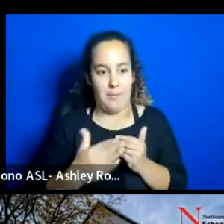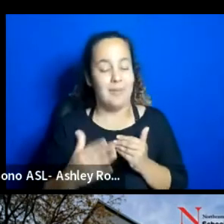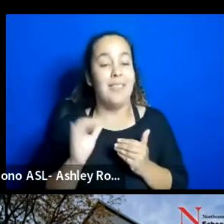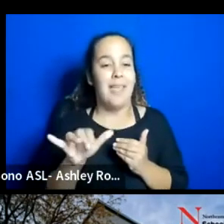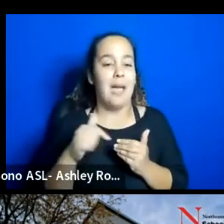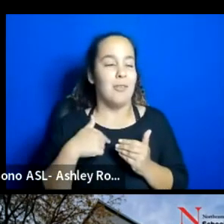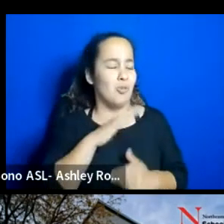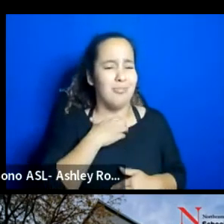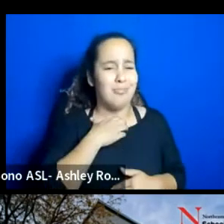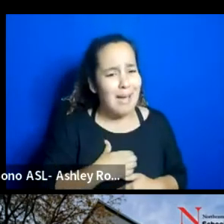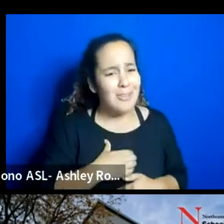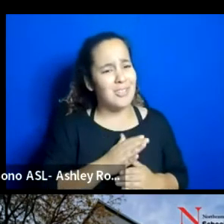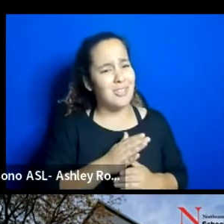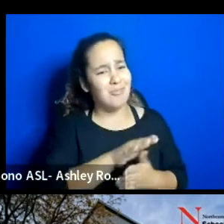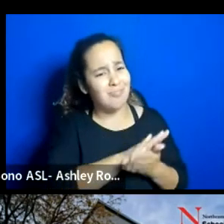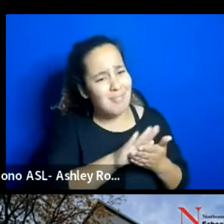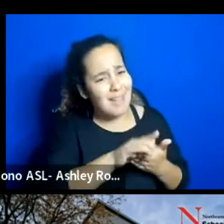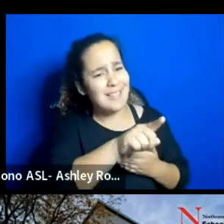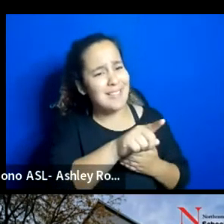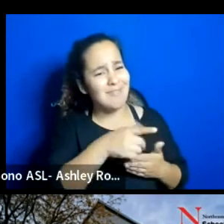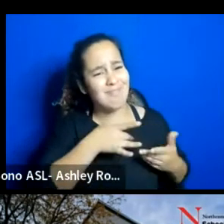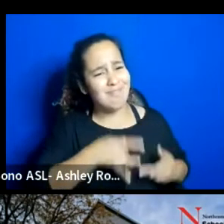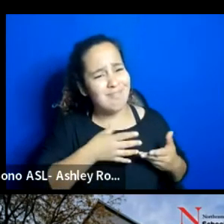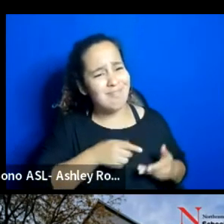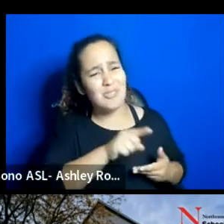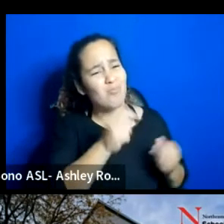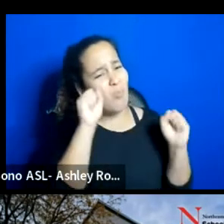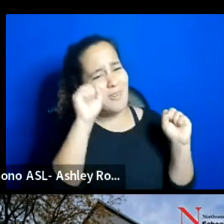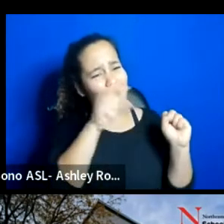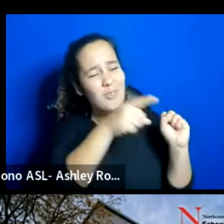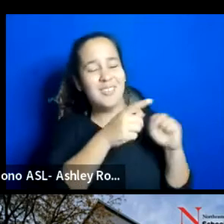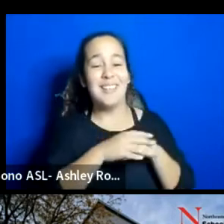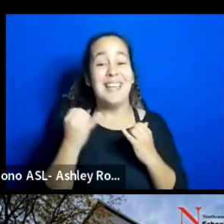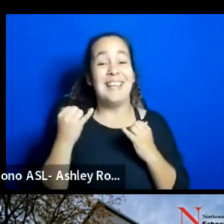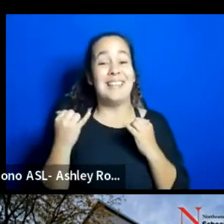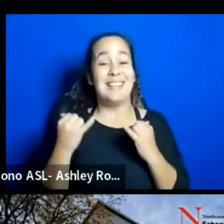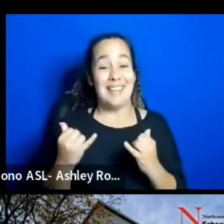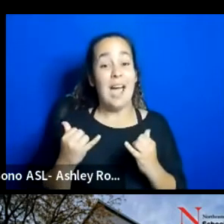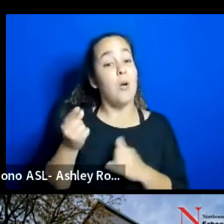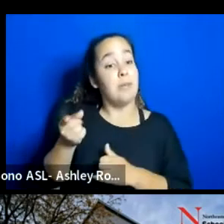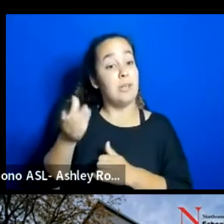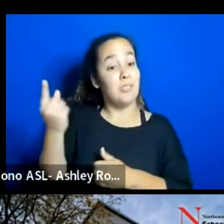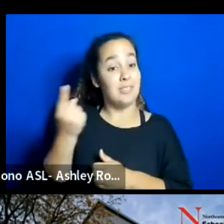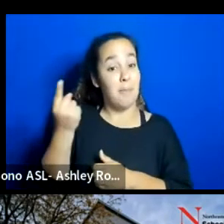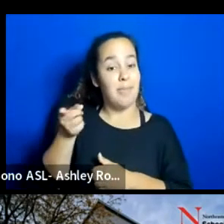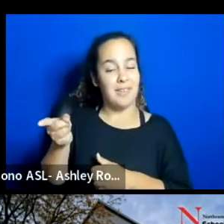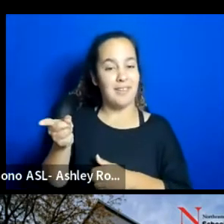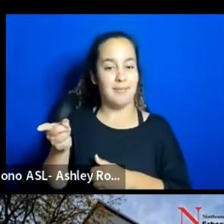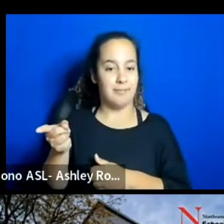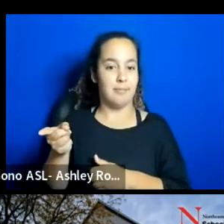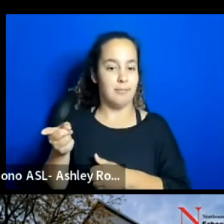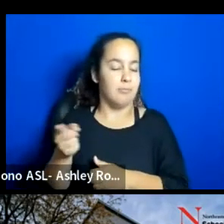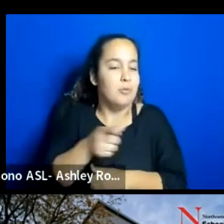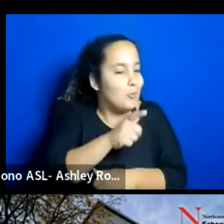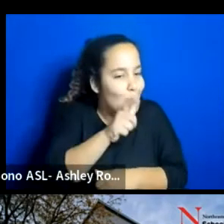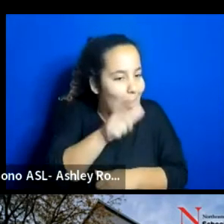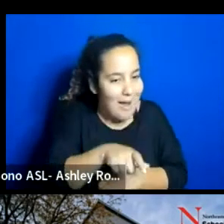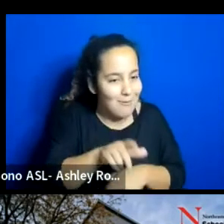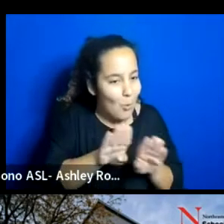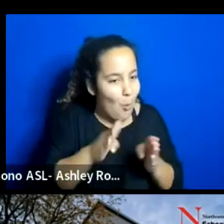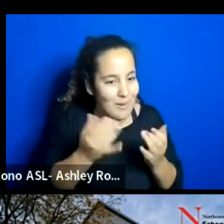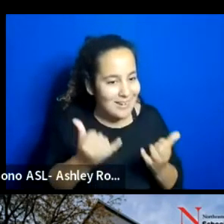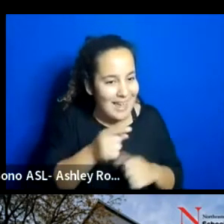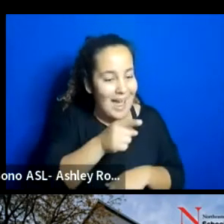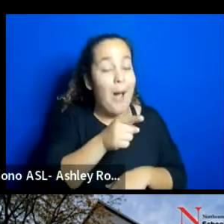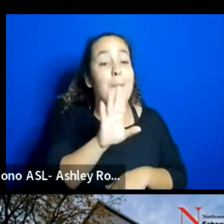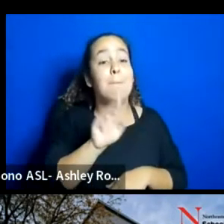all around kindness and wonderfulness. So here is a little something. Don't have to open it now, but I want